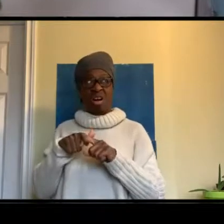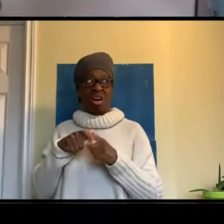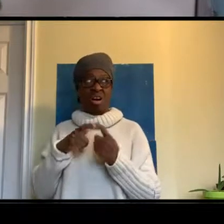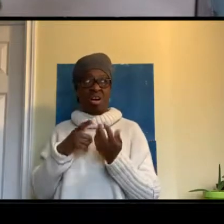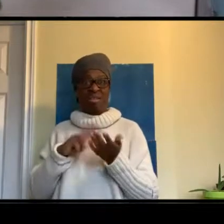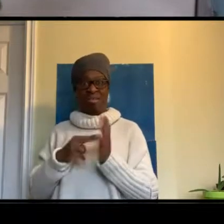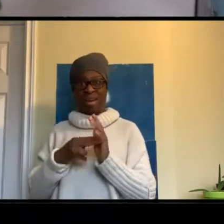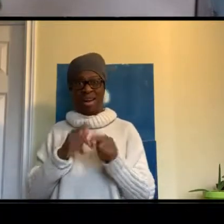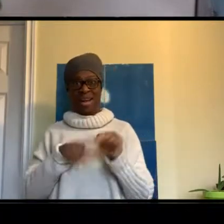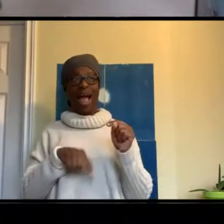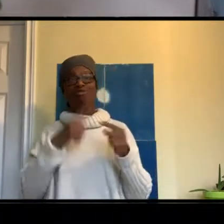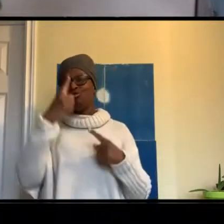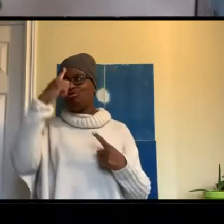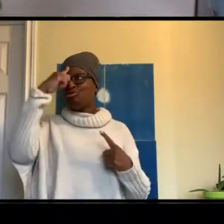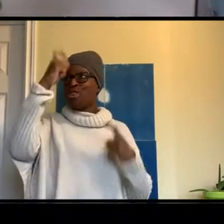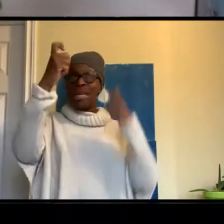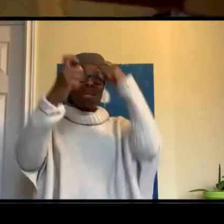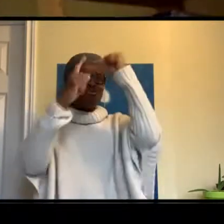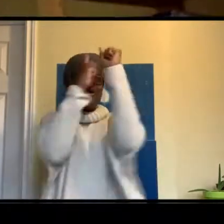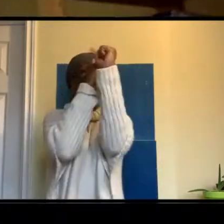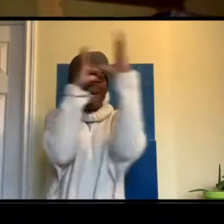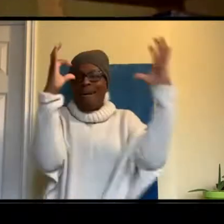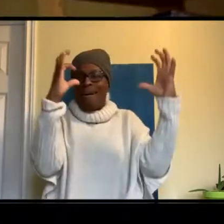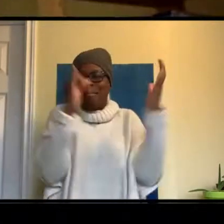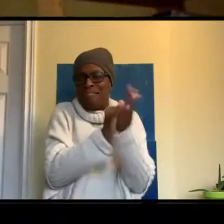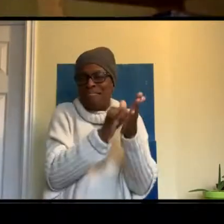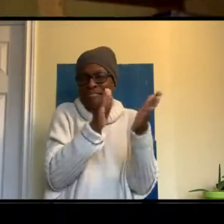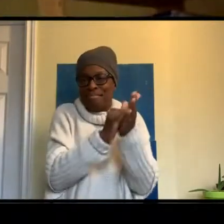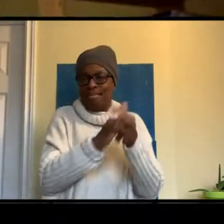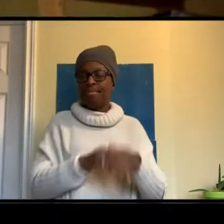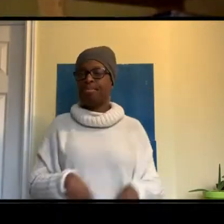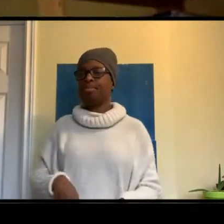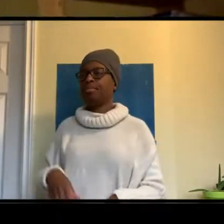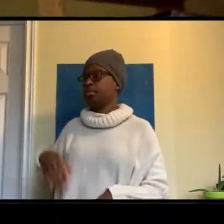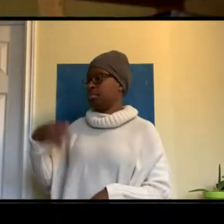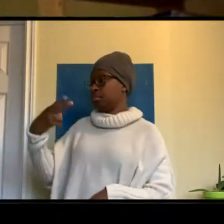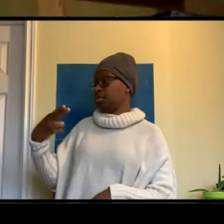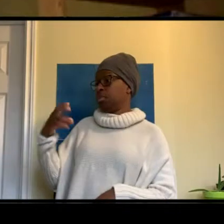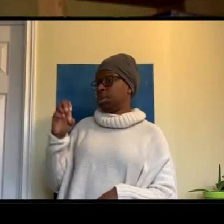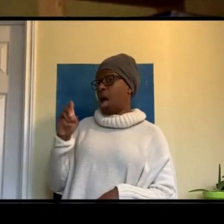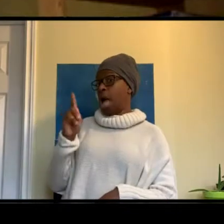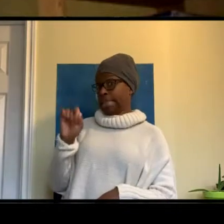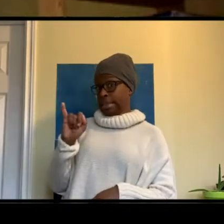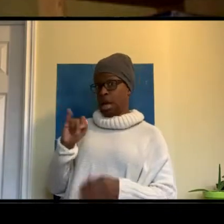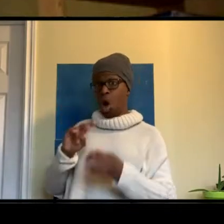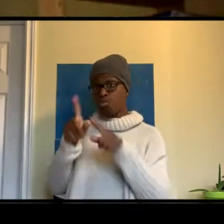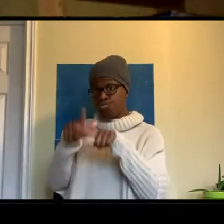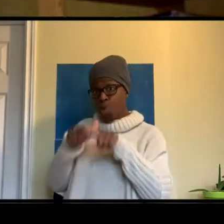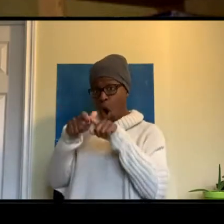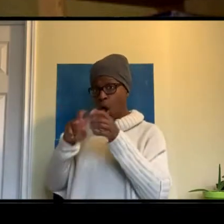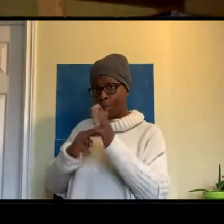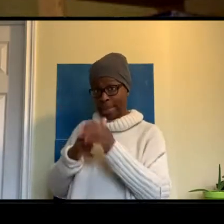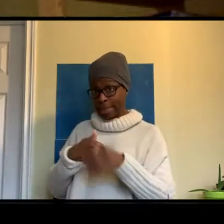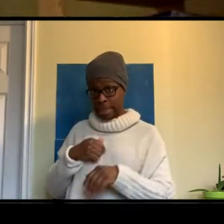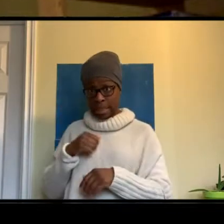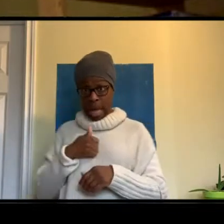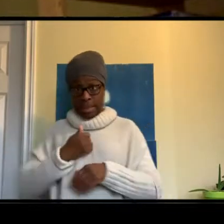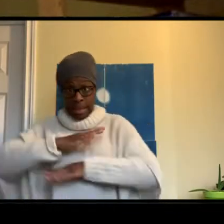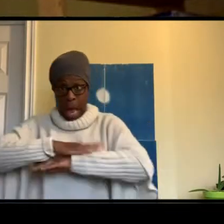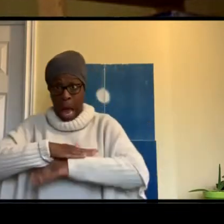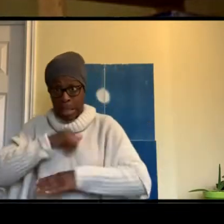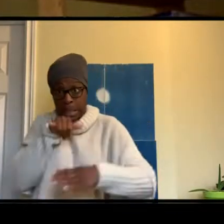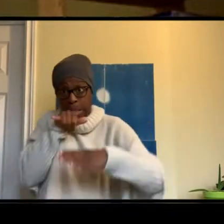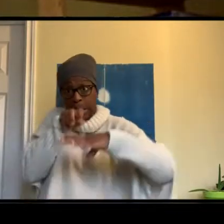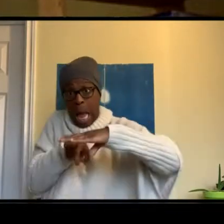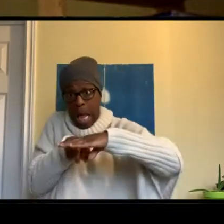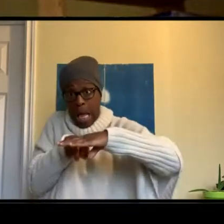coffee. I think it's really important to step away from what you're working on, and that applies to your art as well. When I'm working on something, sometimes I